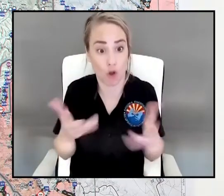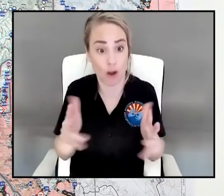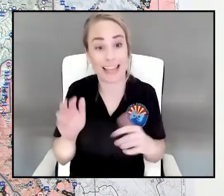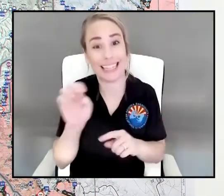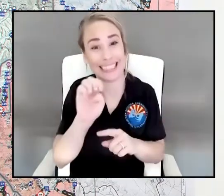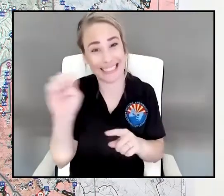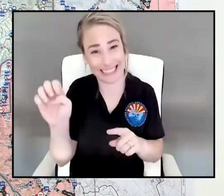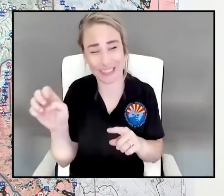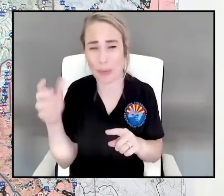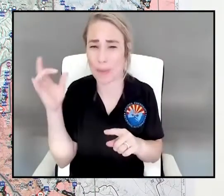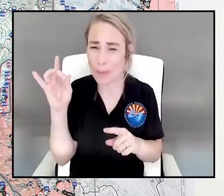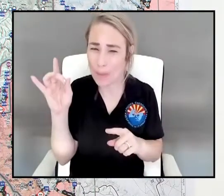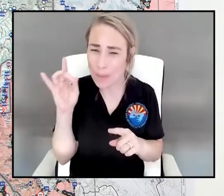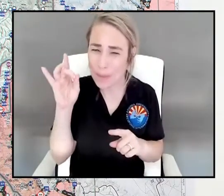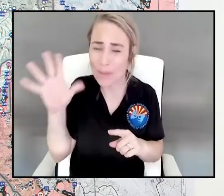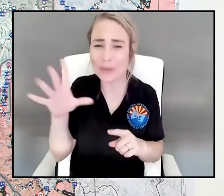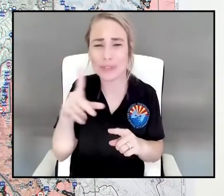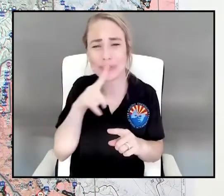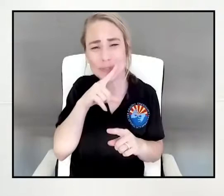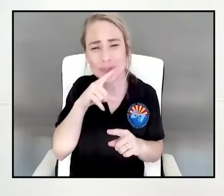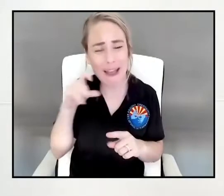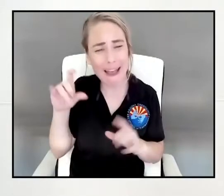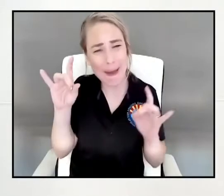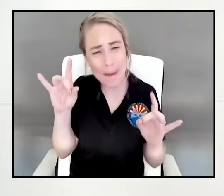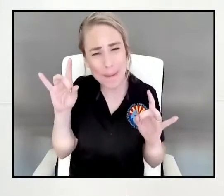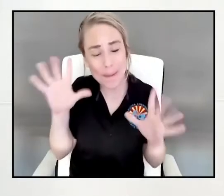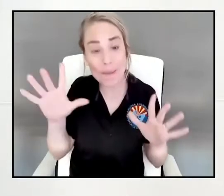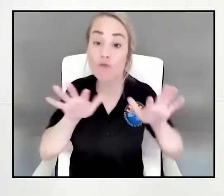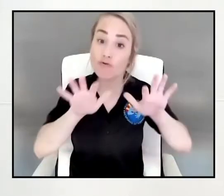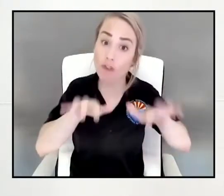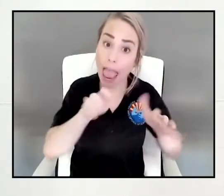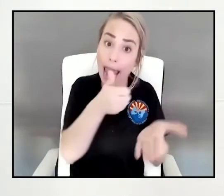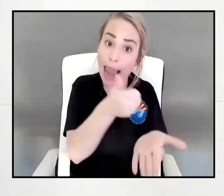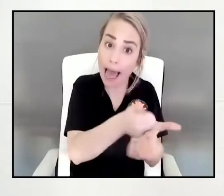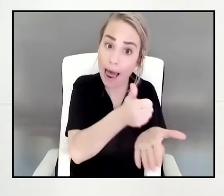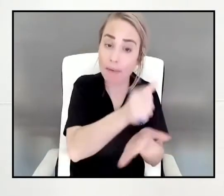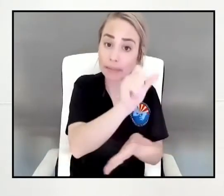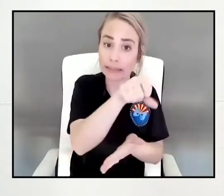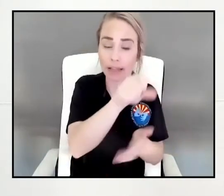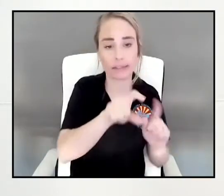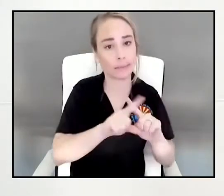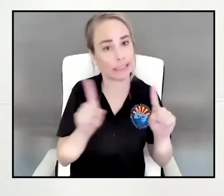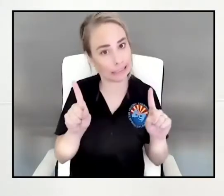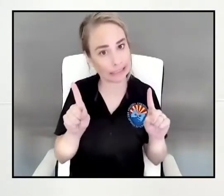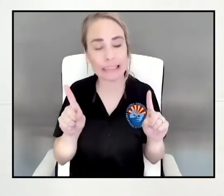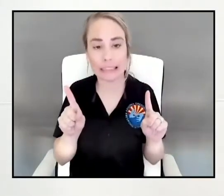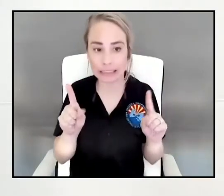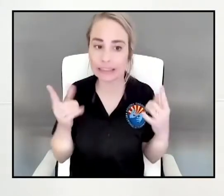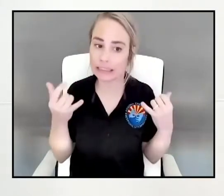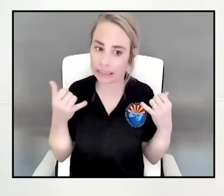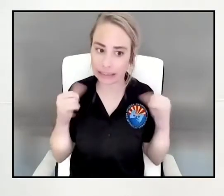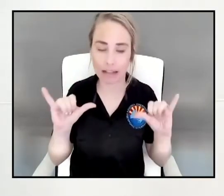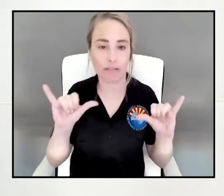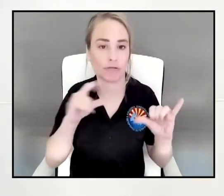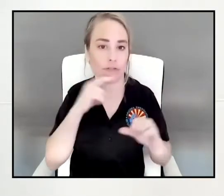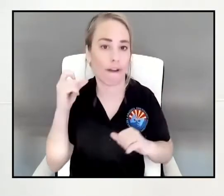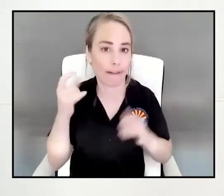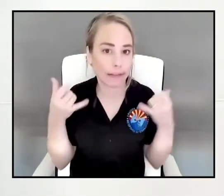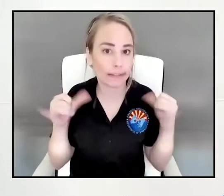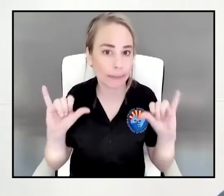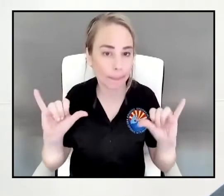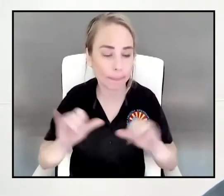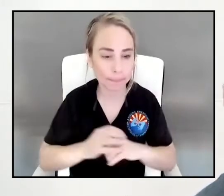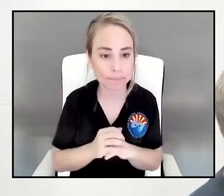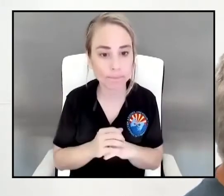exceptional drought. So the rain, although it did help things, it's certainly still dry in this area. Next